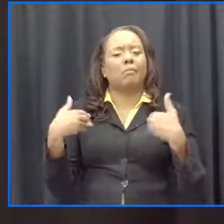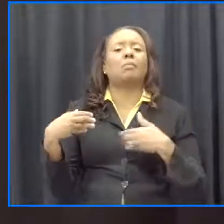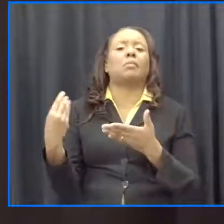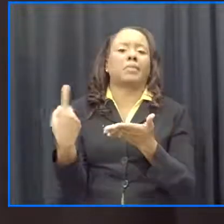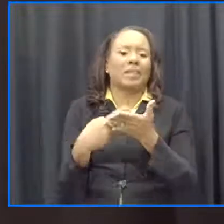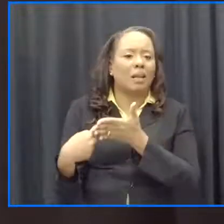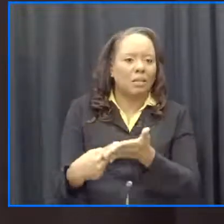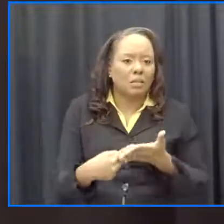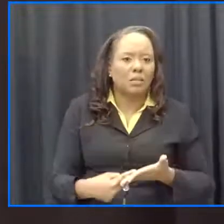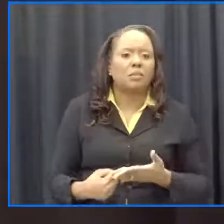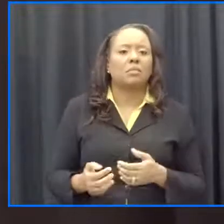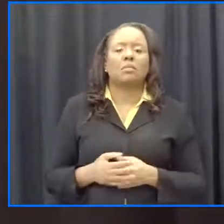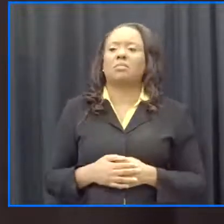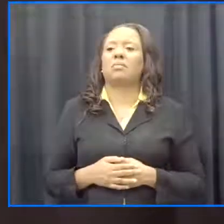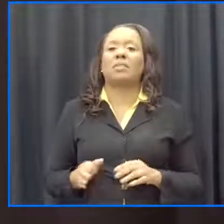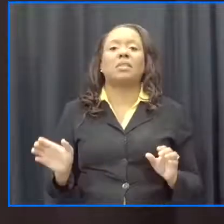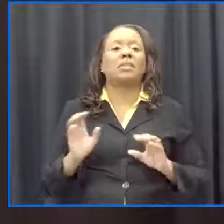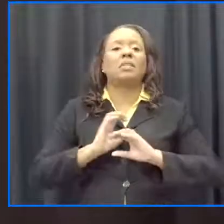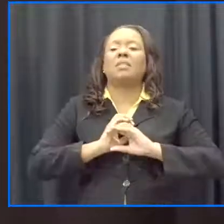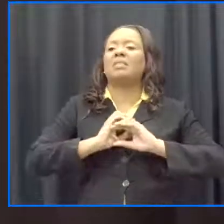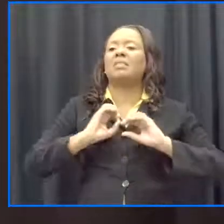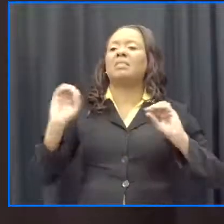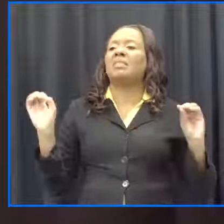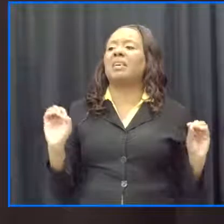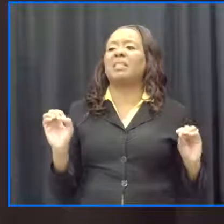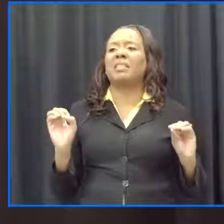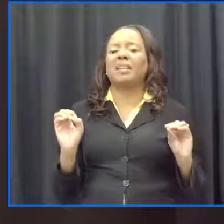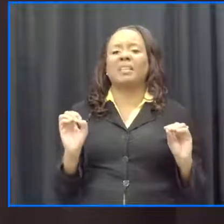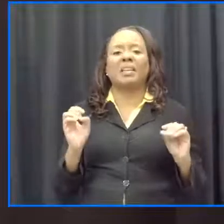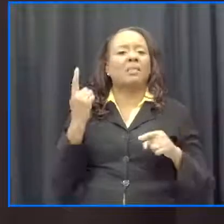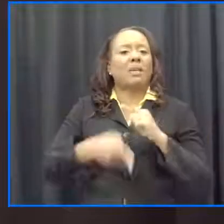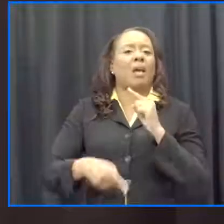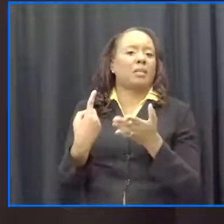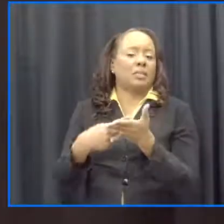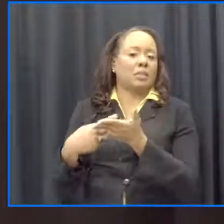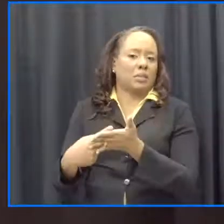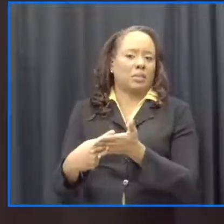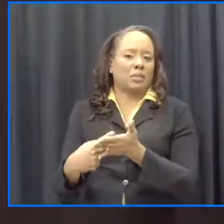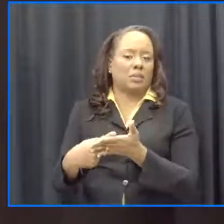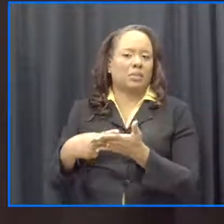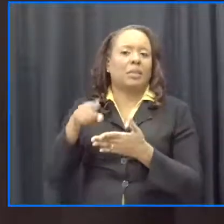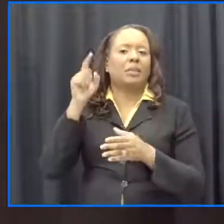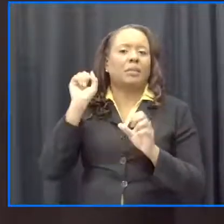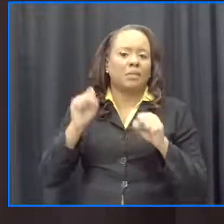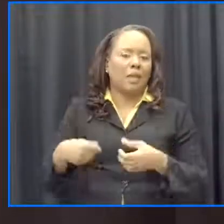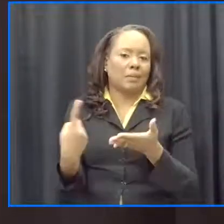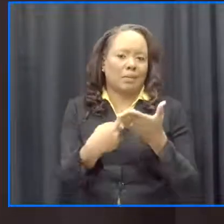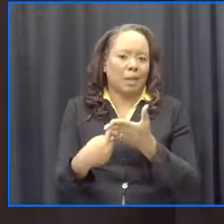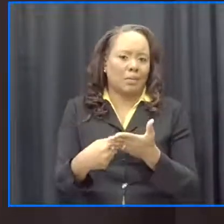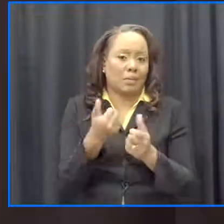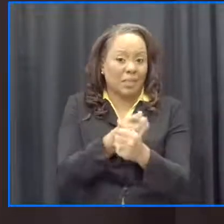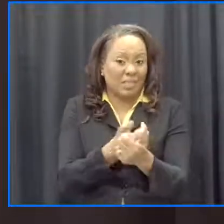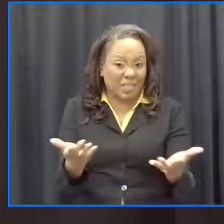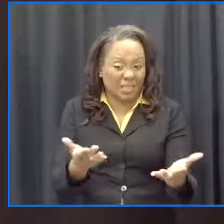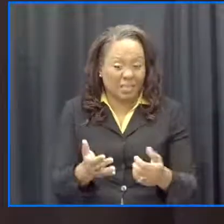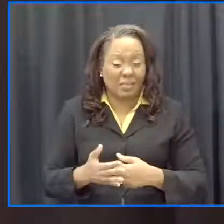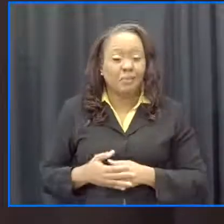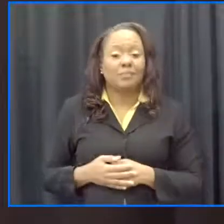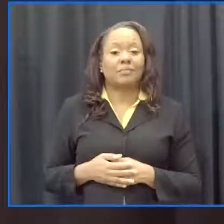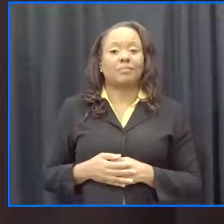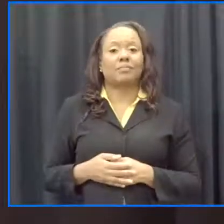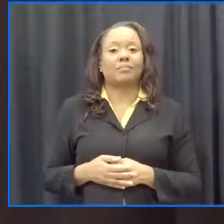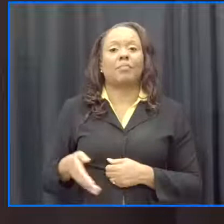discussion. There are to be no sacred cows in this process. Out of this consultation, I